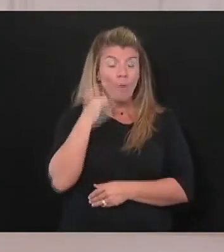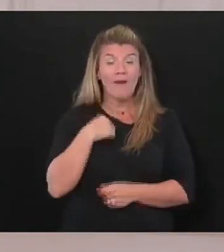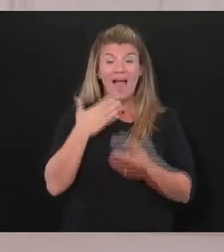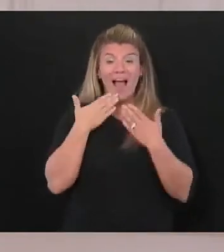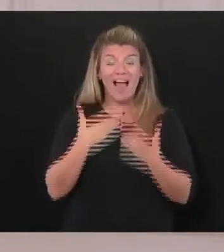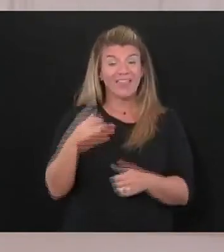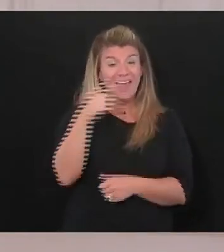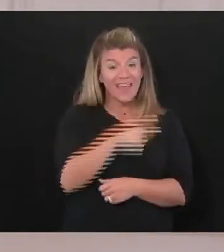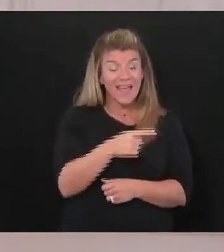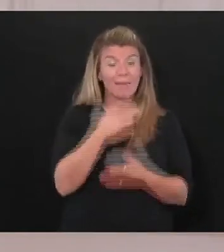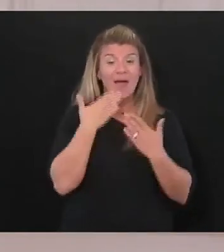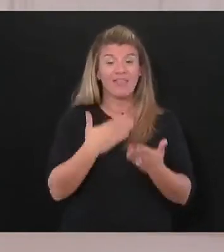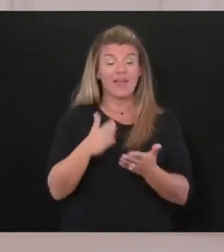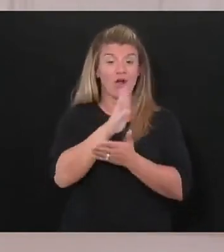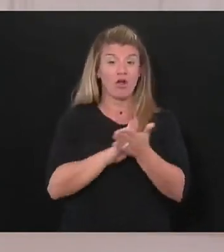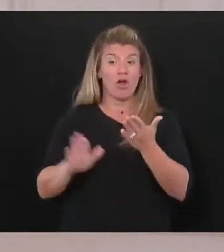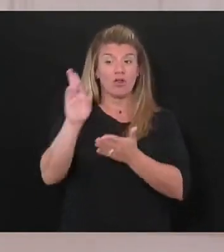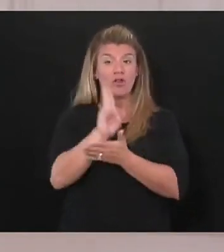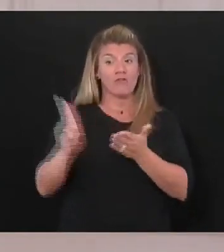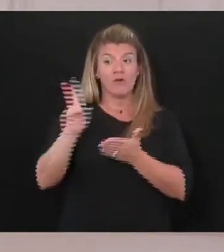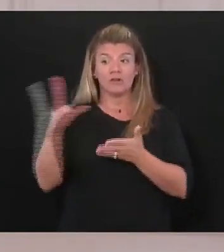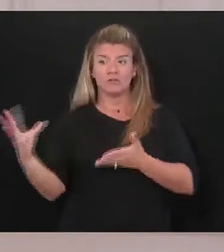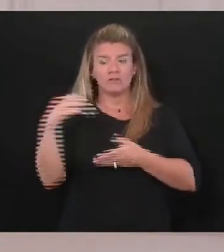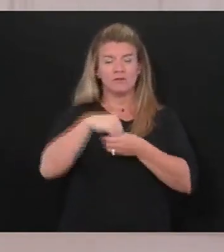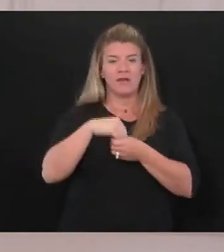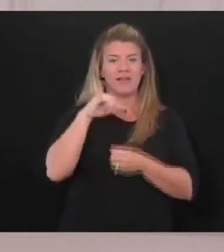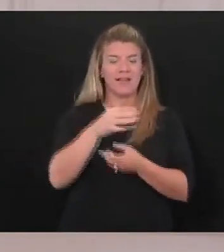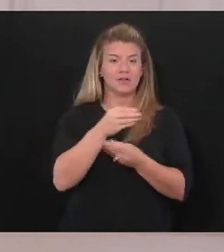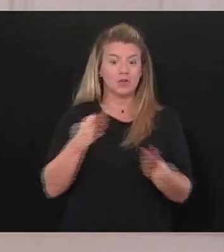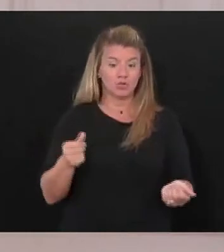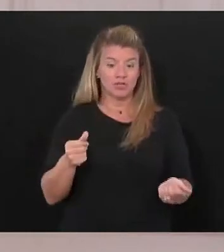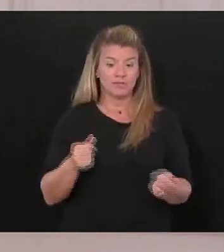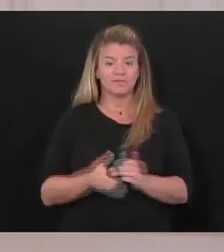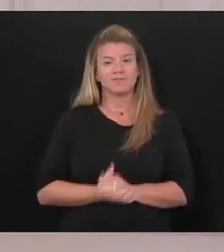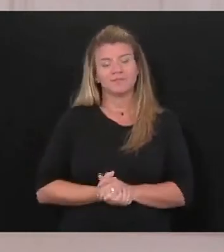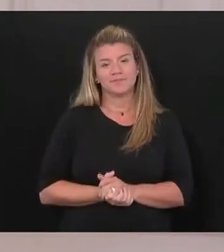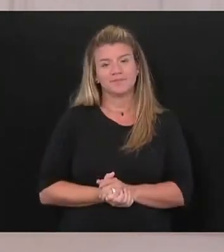colleges and universities for jumping in to be part of this solution.